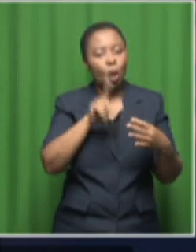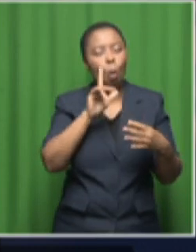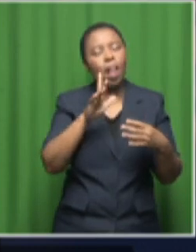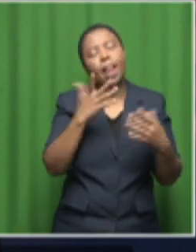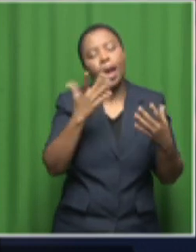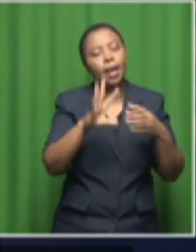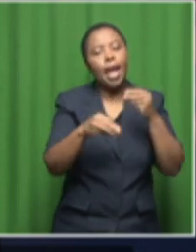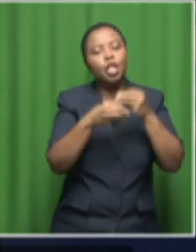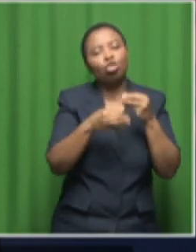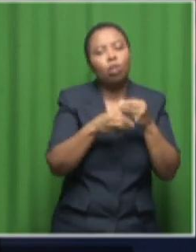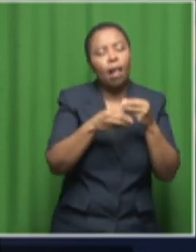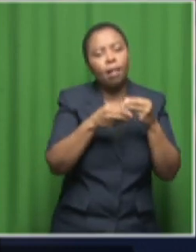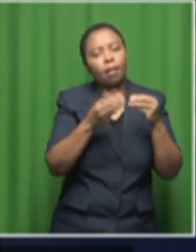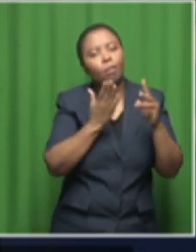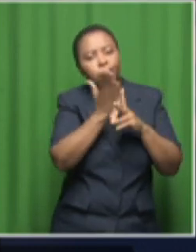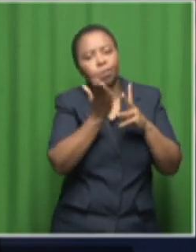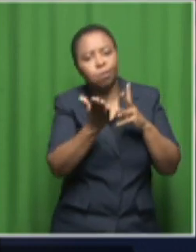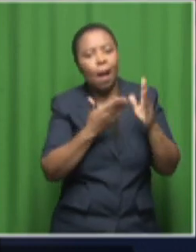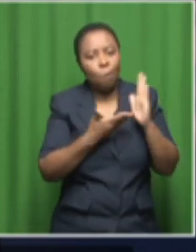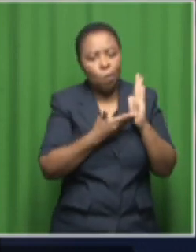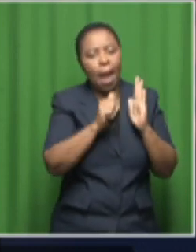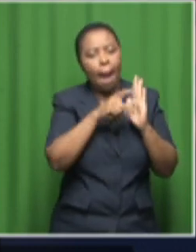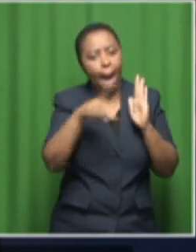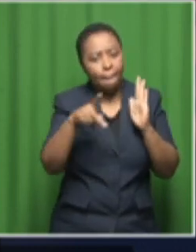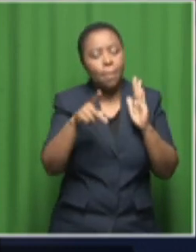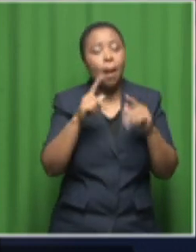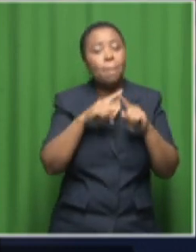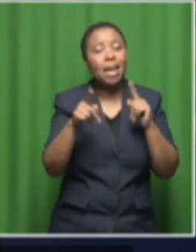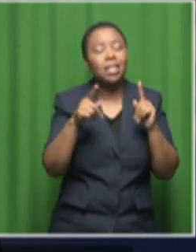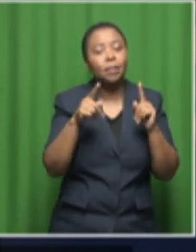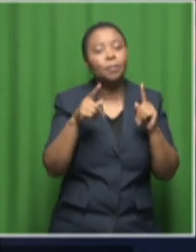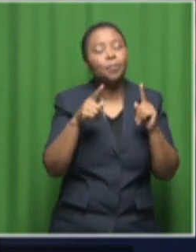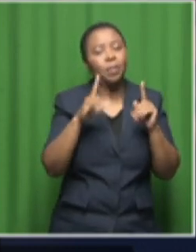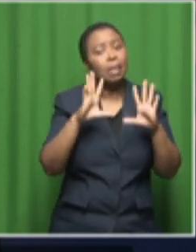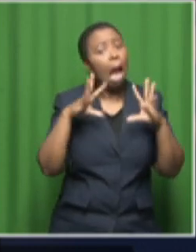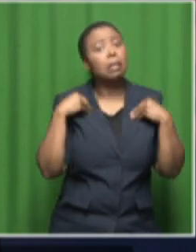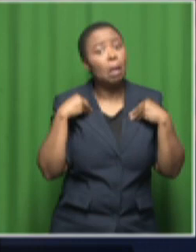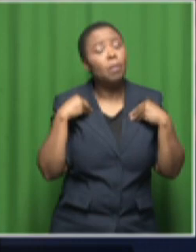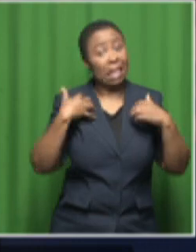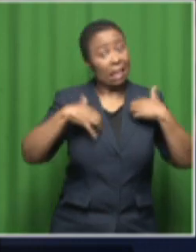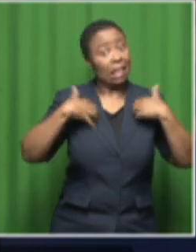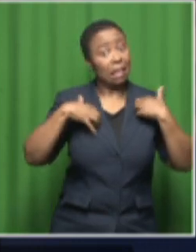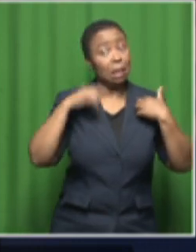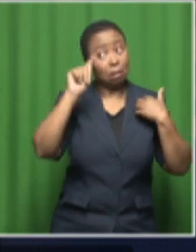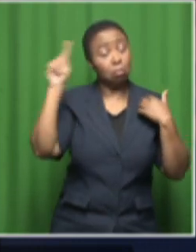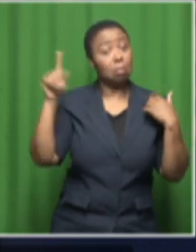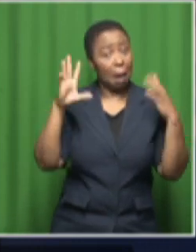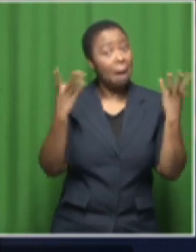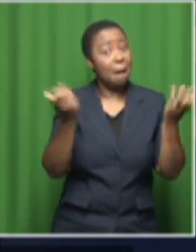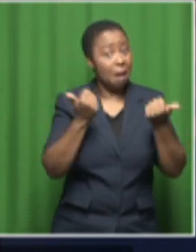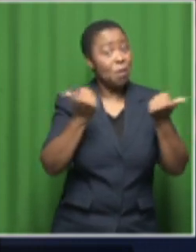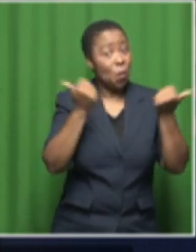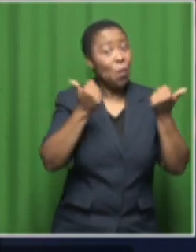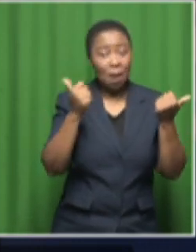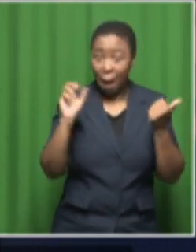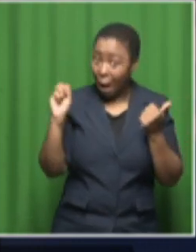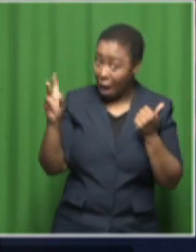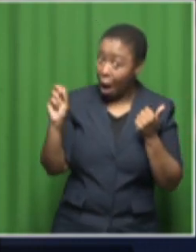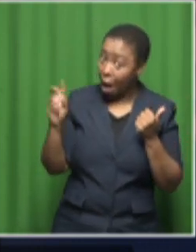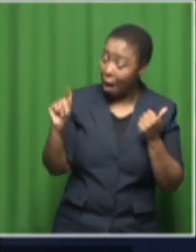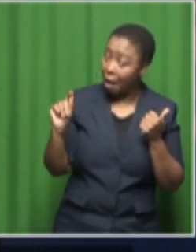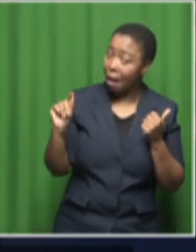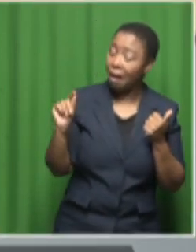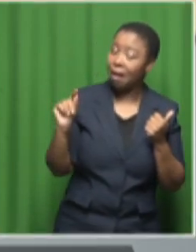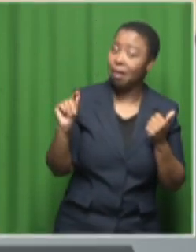for instance. But it was actually met with a lot of acceptance and excitement. Okay. Yeah. Okay.